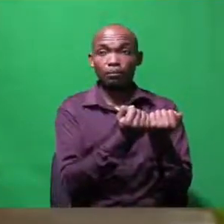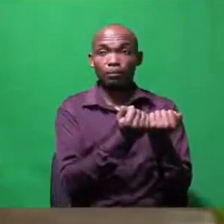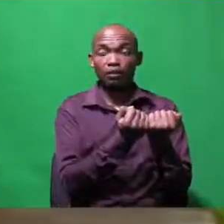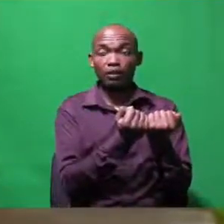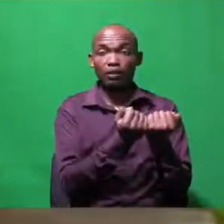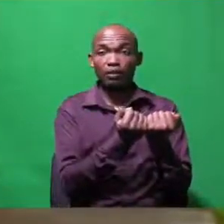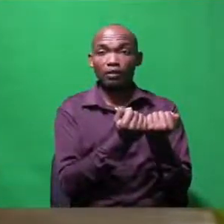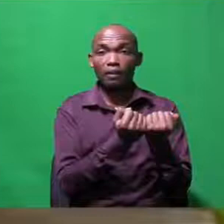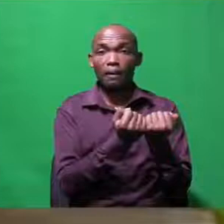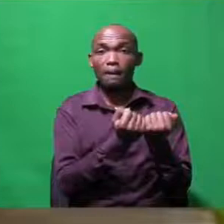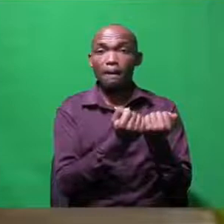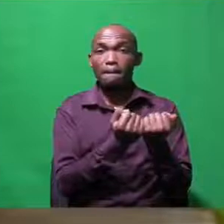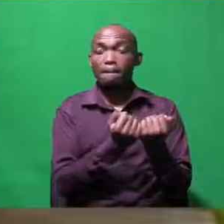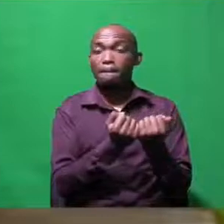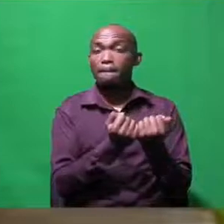by cooling